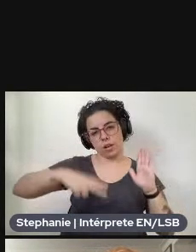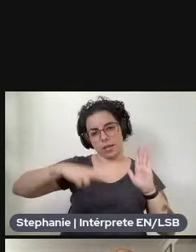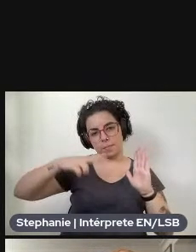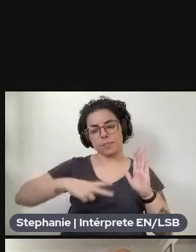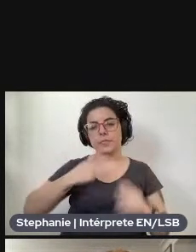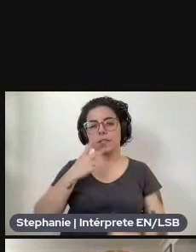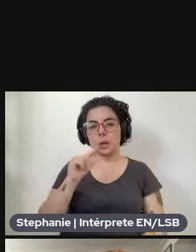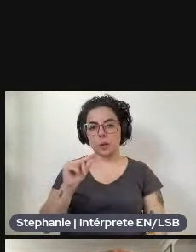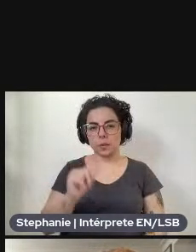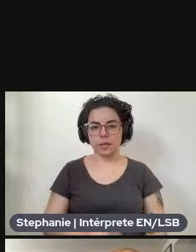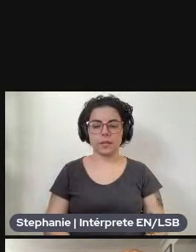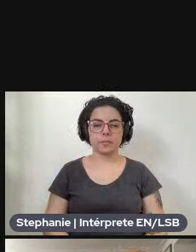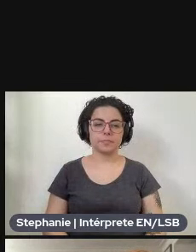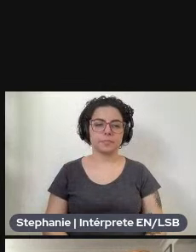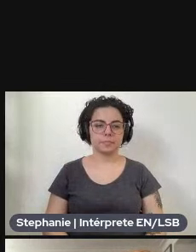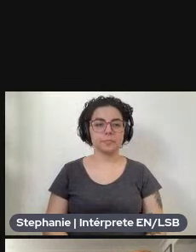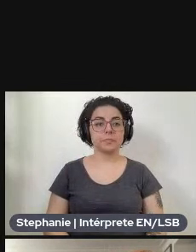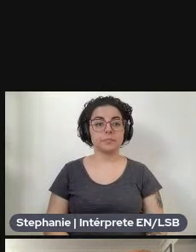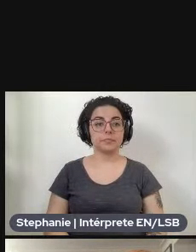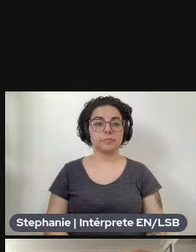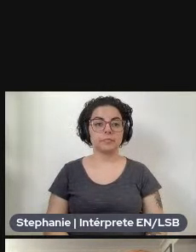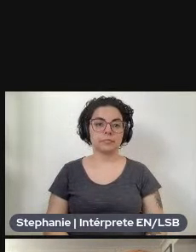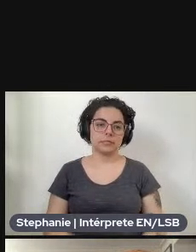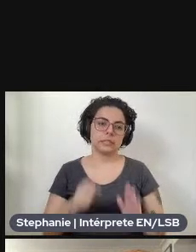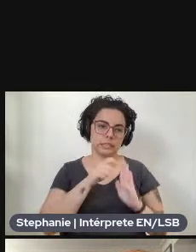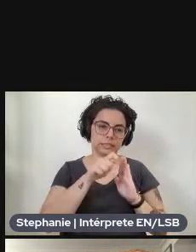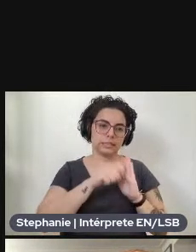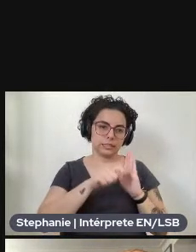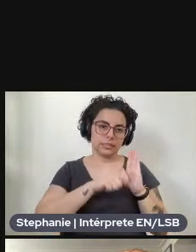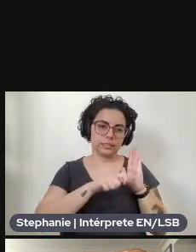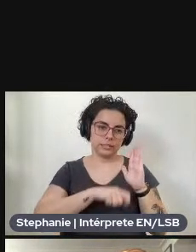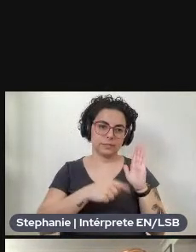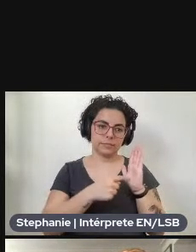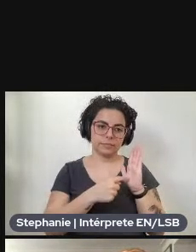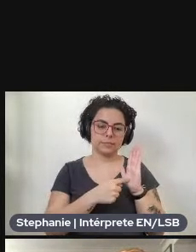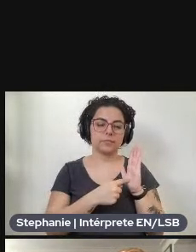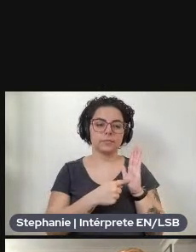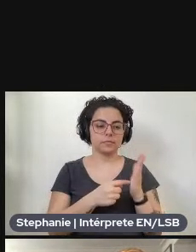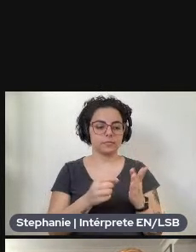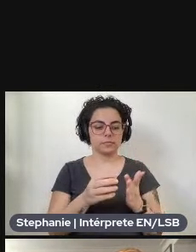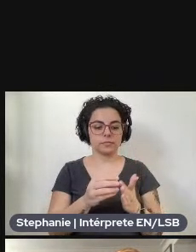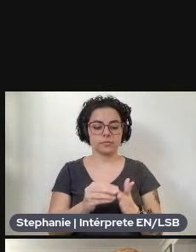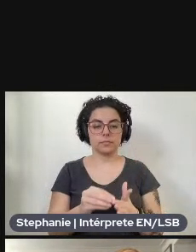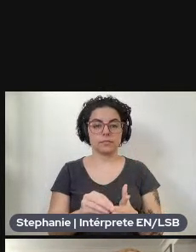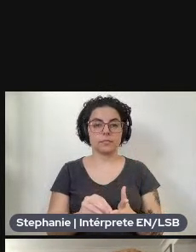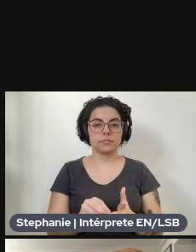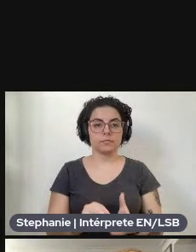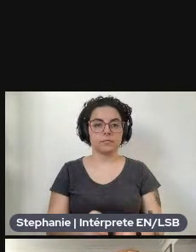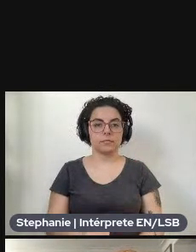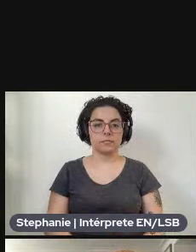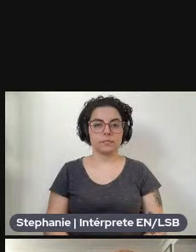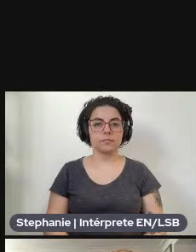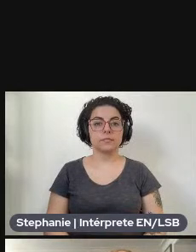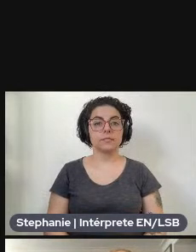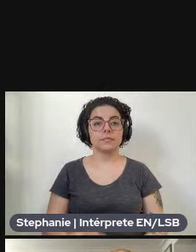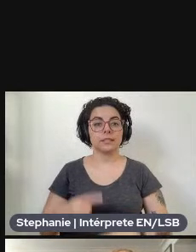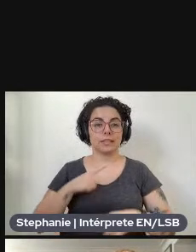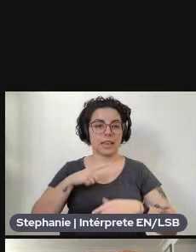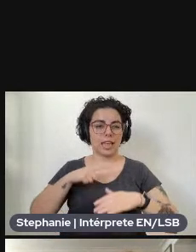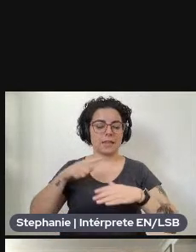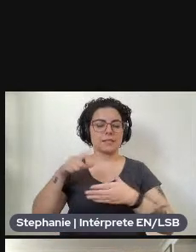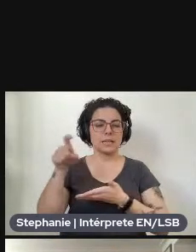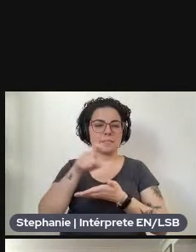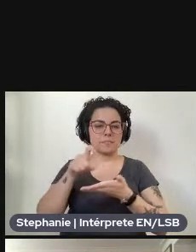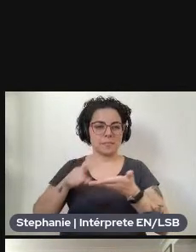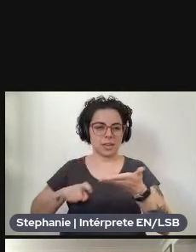da seguinte forma, é um texto escrito e lê-se assim: "Open the printer's top cover and remove